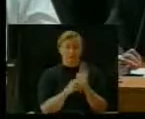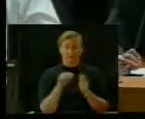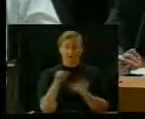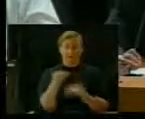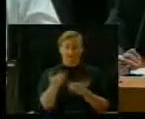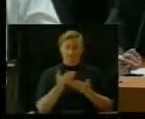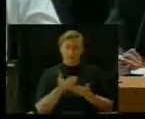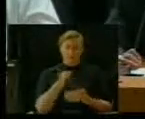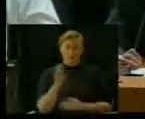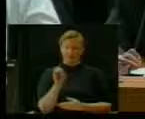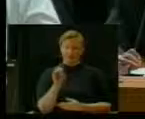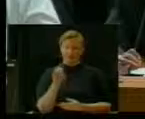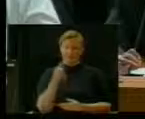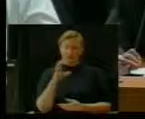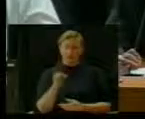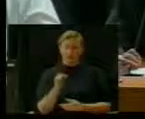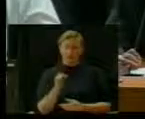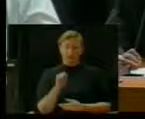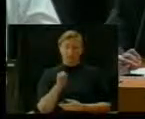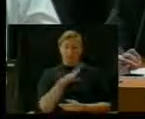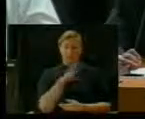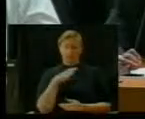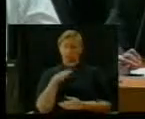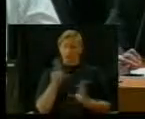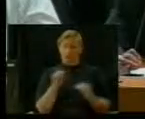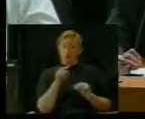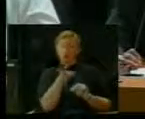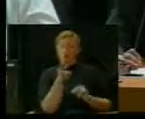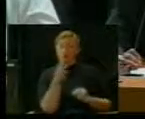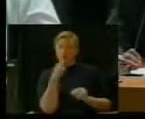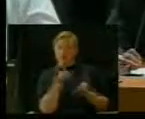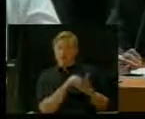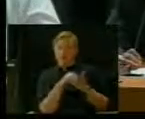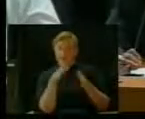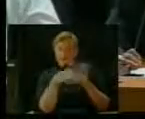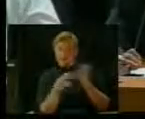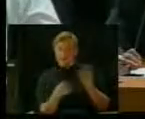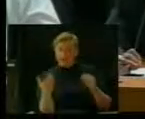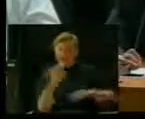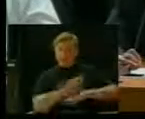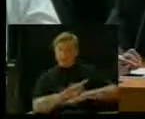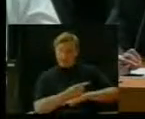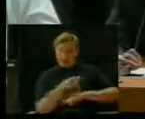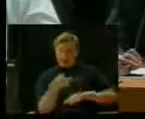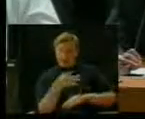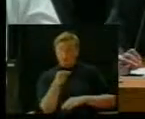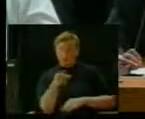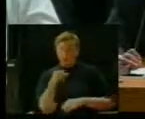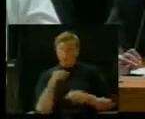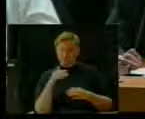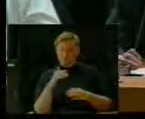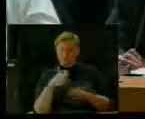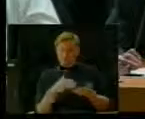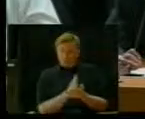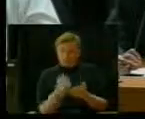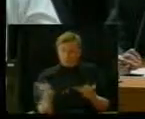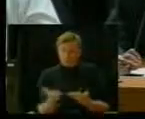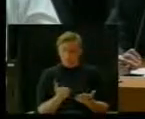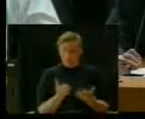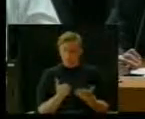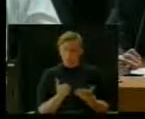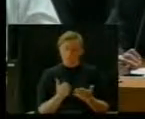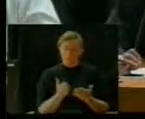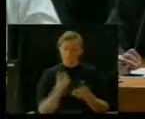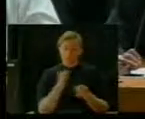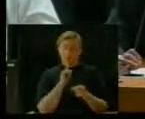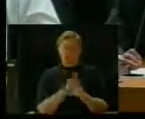have an obligation to bring it before the Ethics Committee. You have an obligation to know. You have made that statement here today, and you have an obligation to do